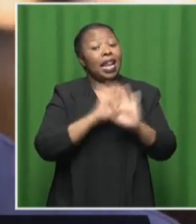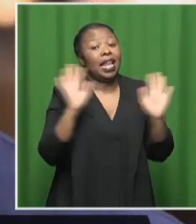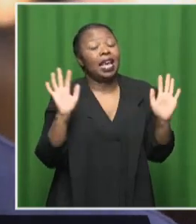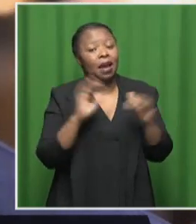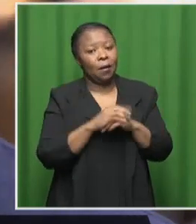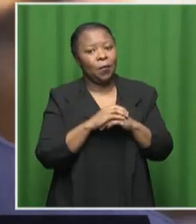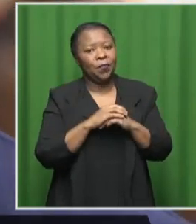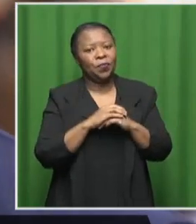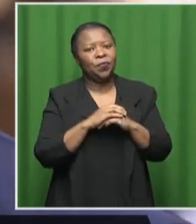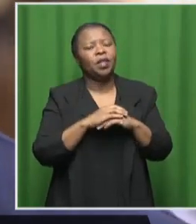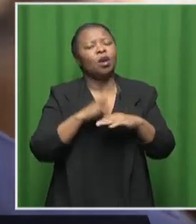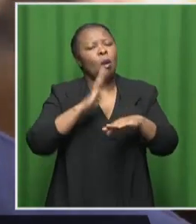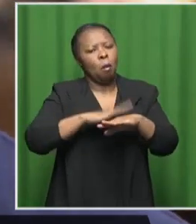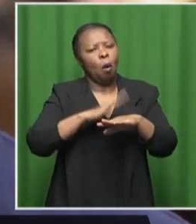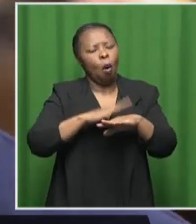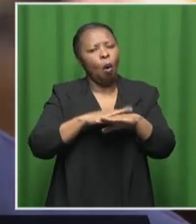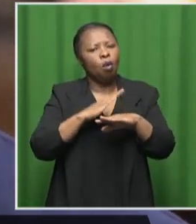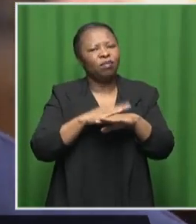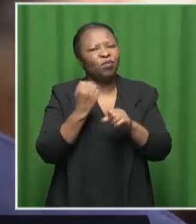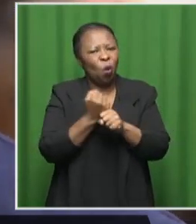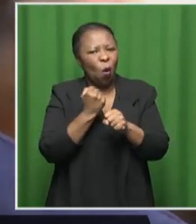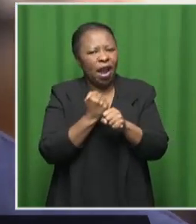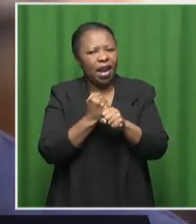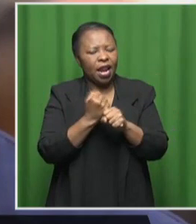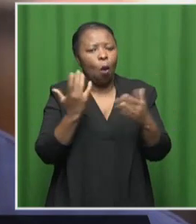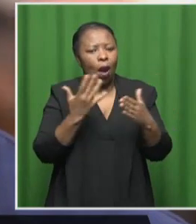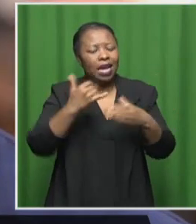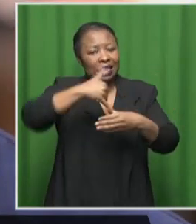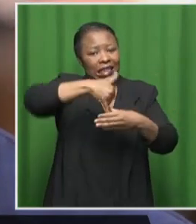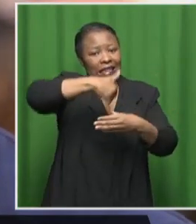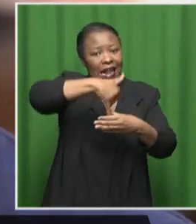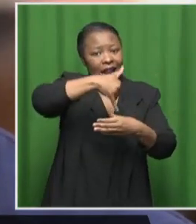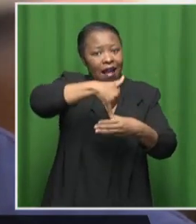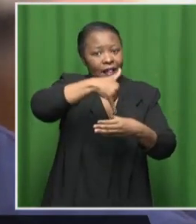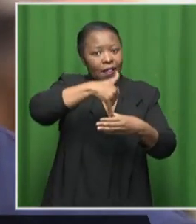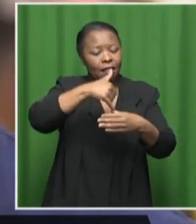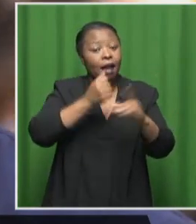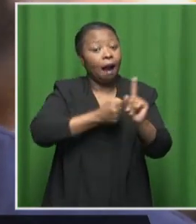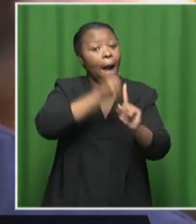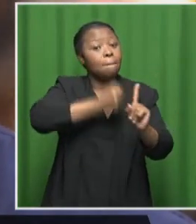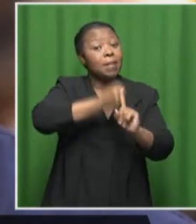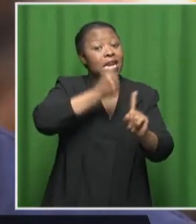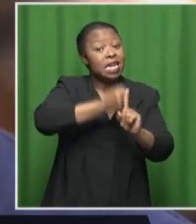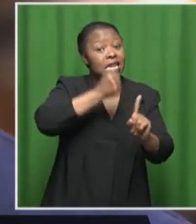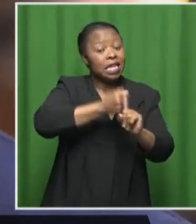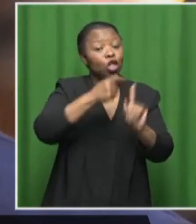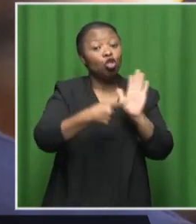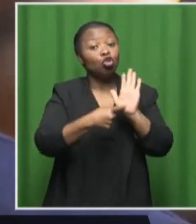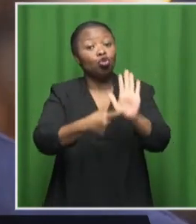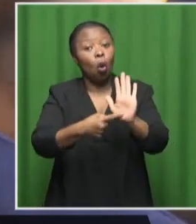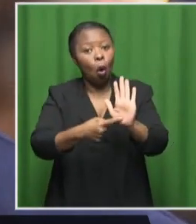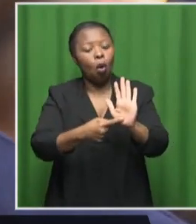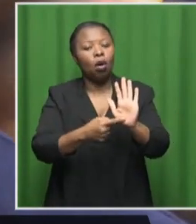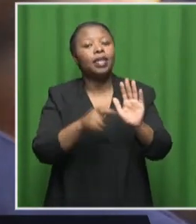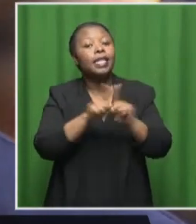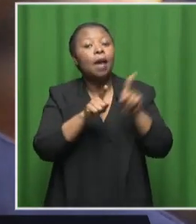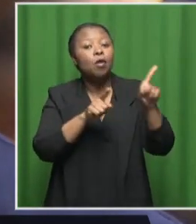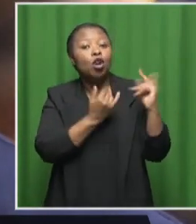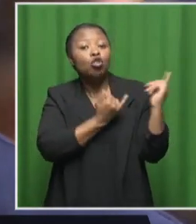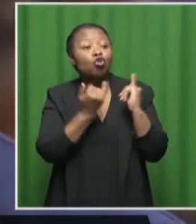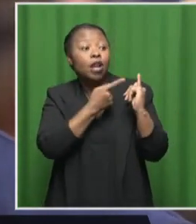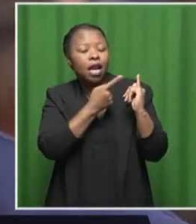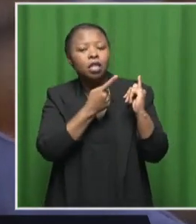of intensity of the internal campaigns reflect the fact that Gauteng, as you said in your introduction, is